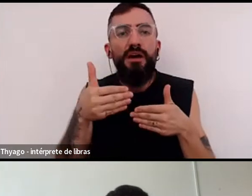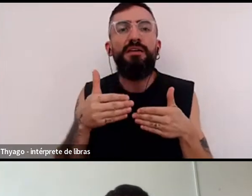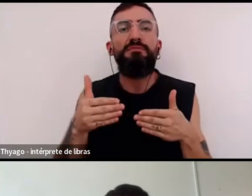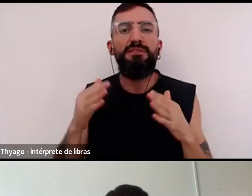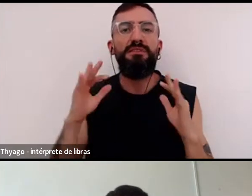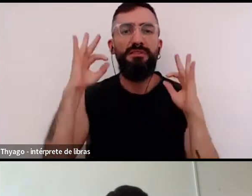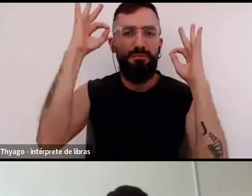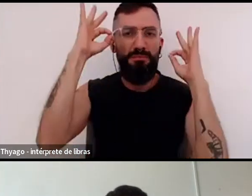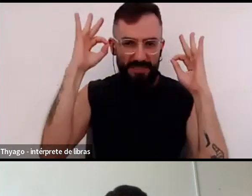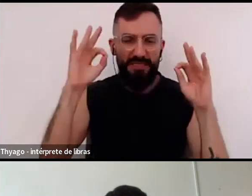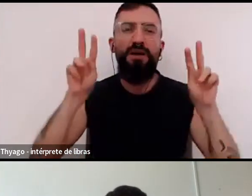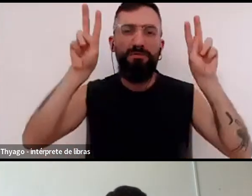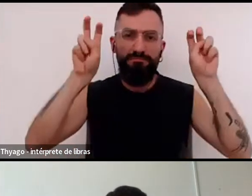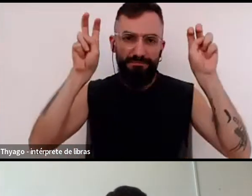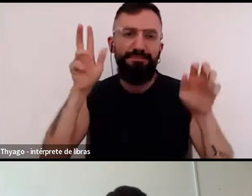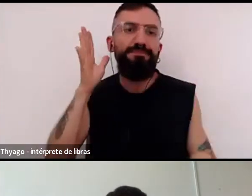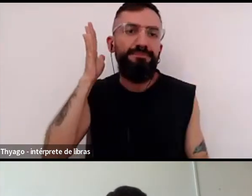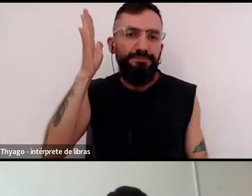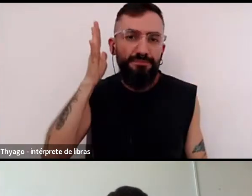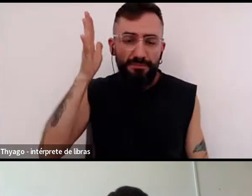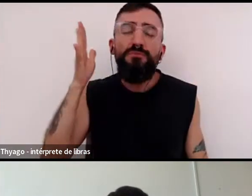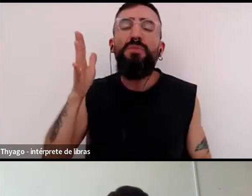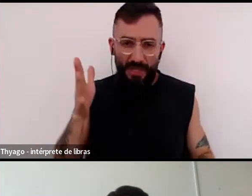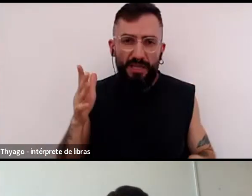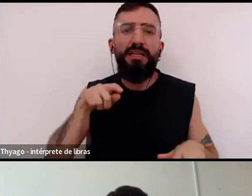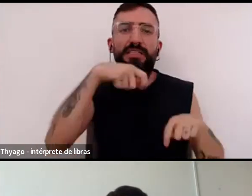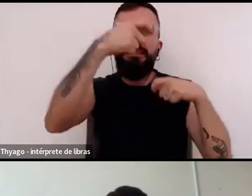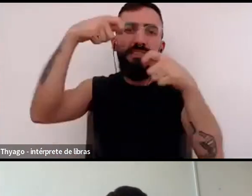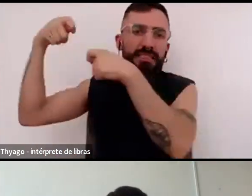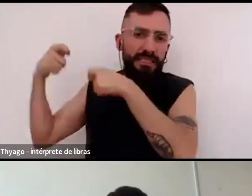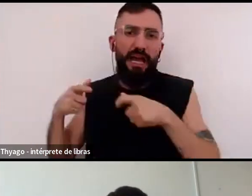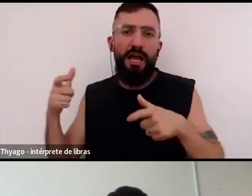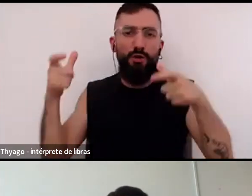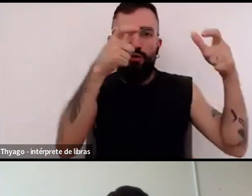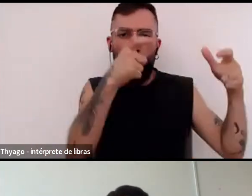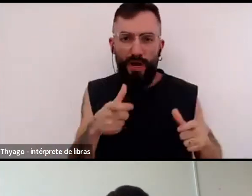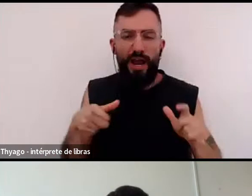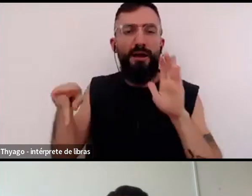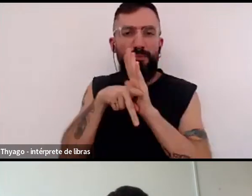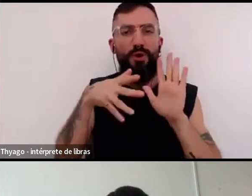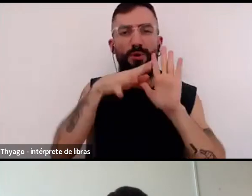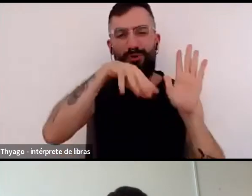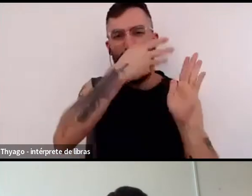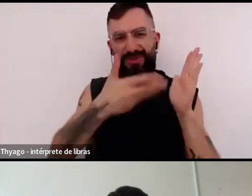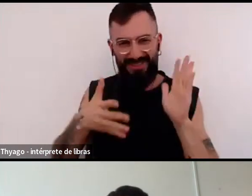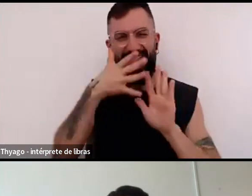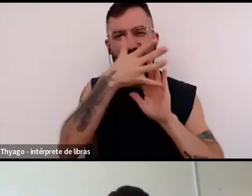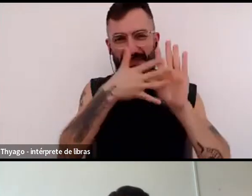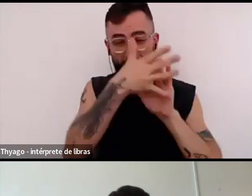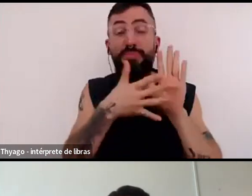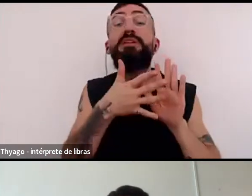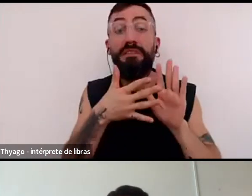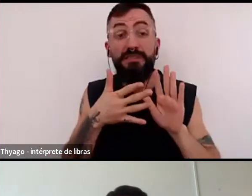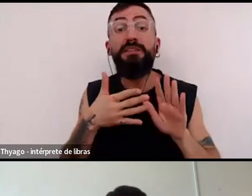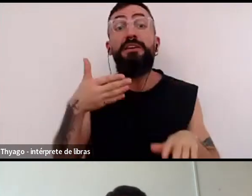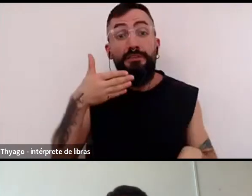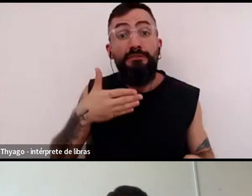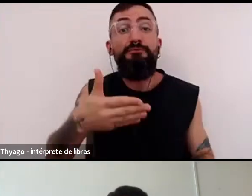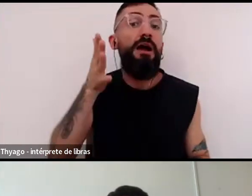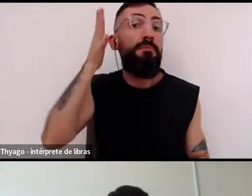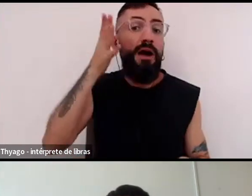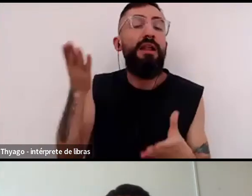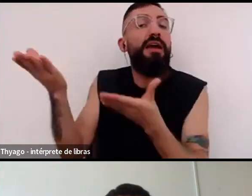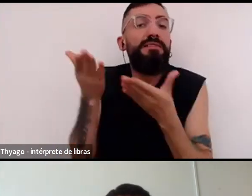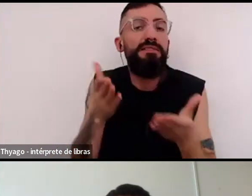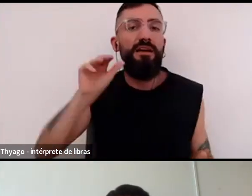special topic, toponymic studies on Brazilian sign languages. And the speaker is